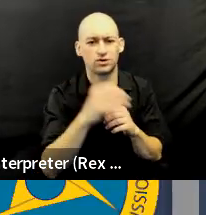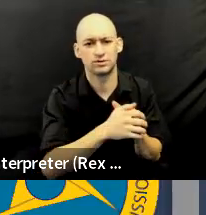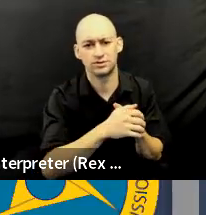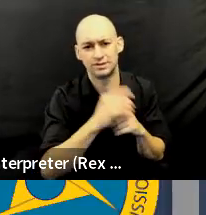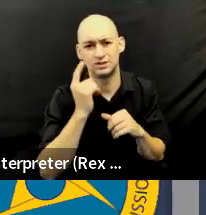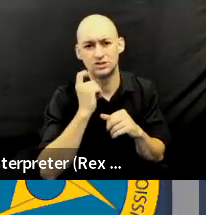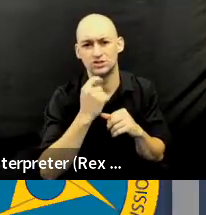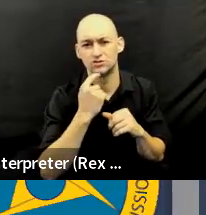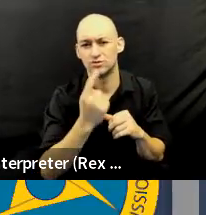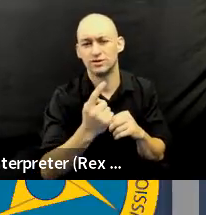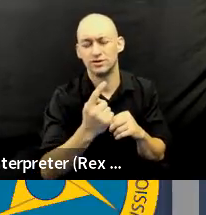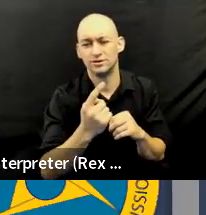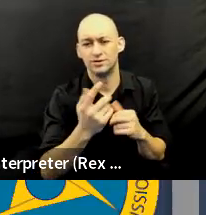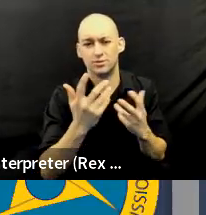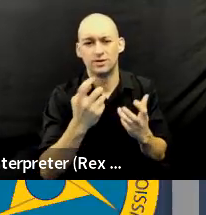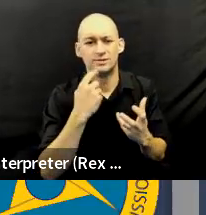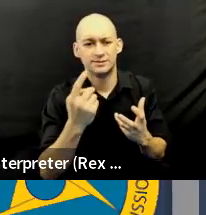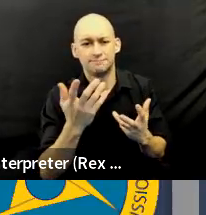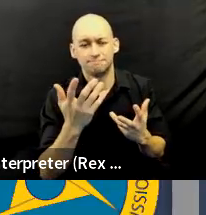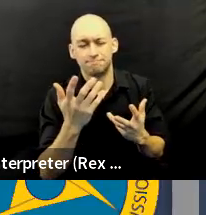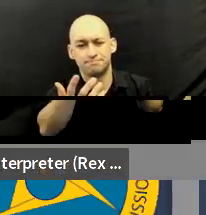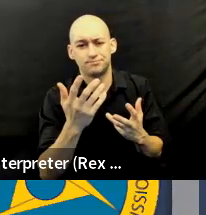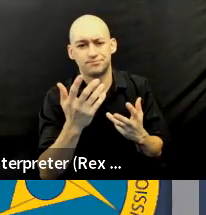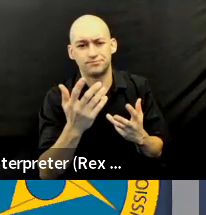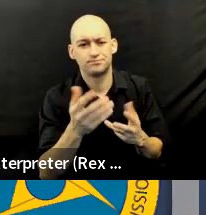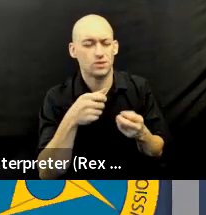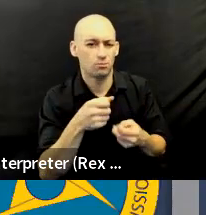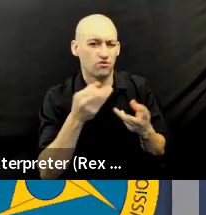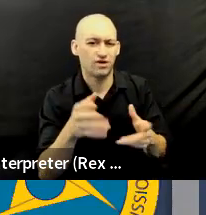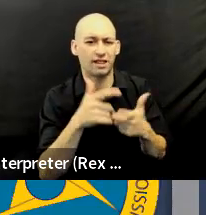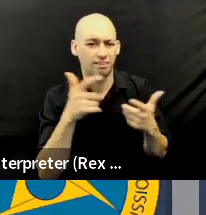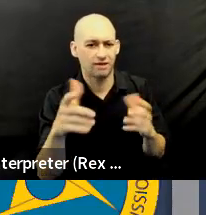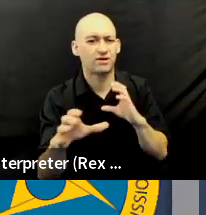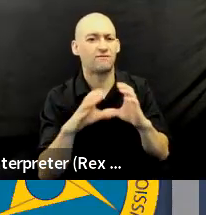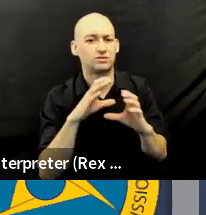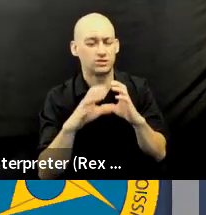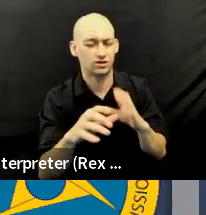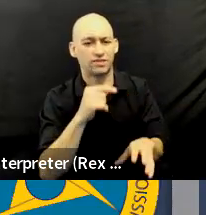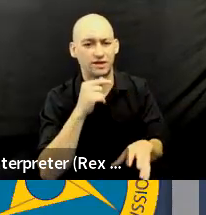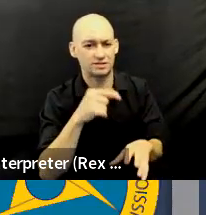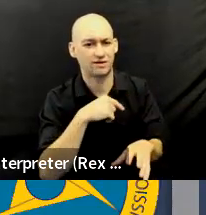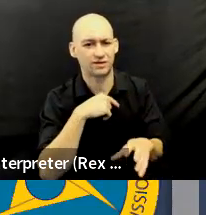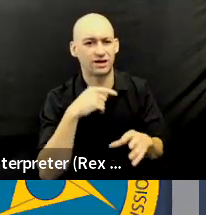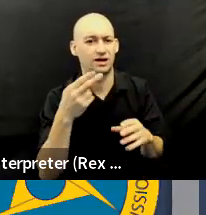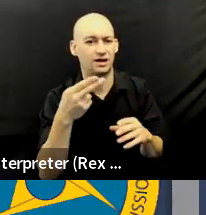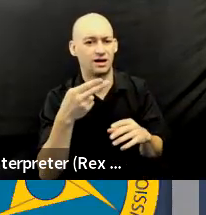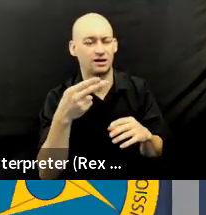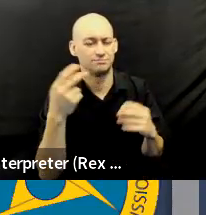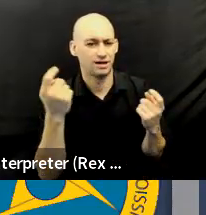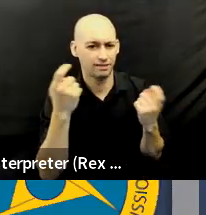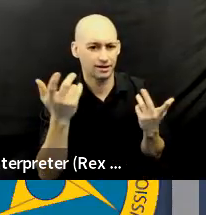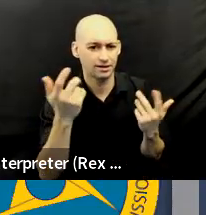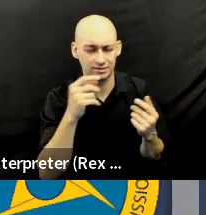to say that this provided so much conversation at the Thanksgiving holidays, as people were saying, you